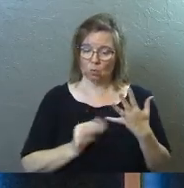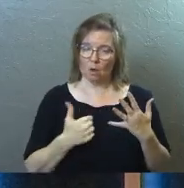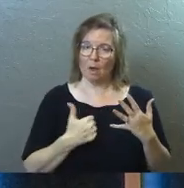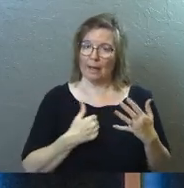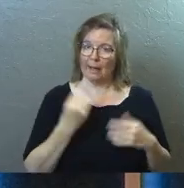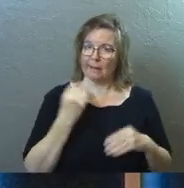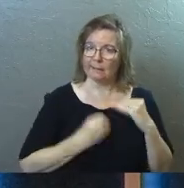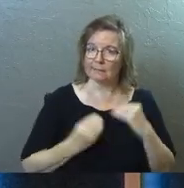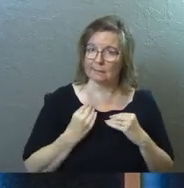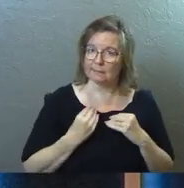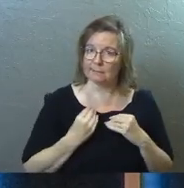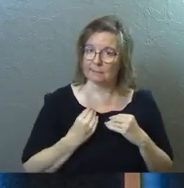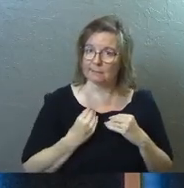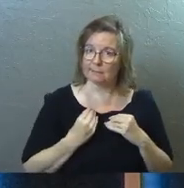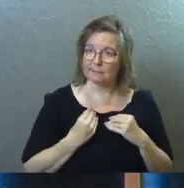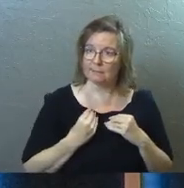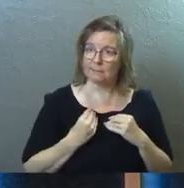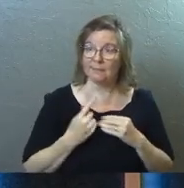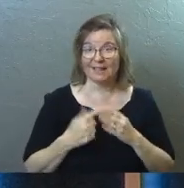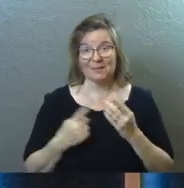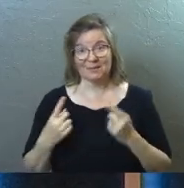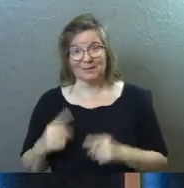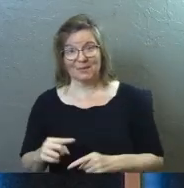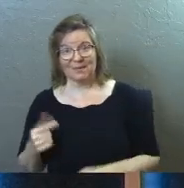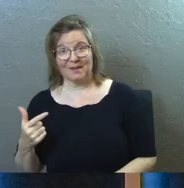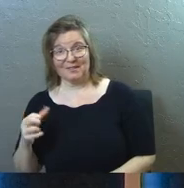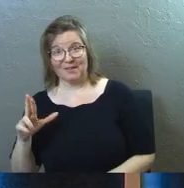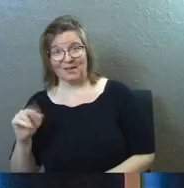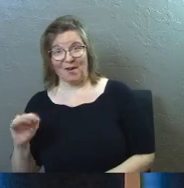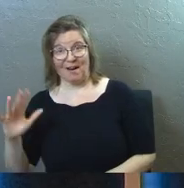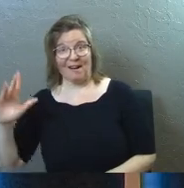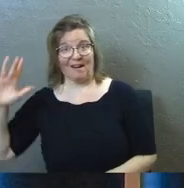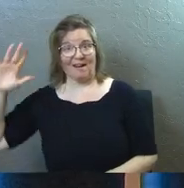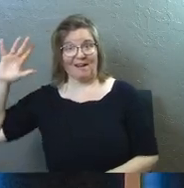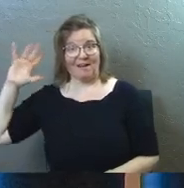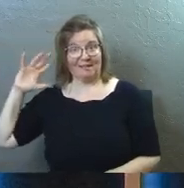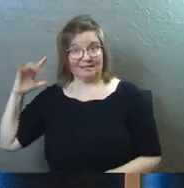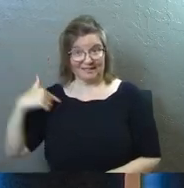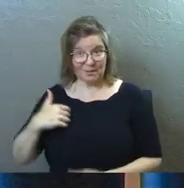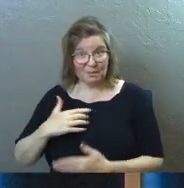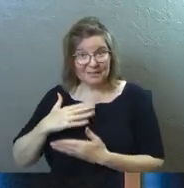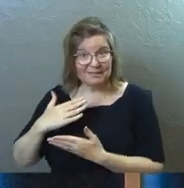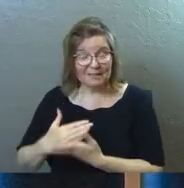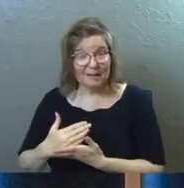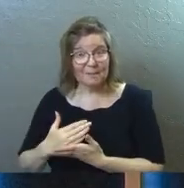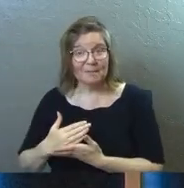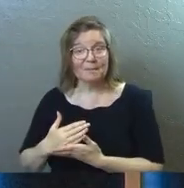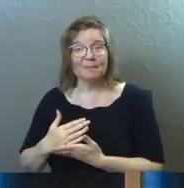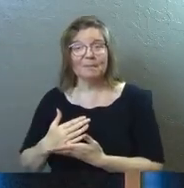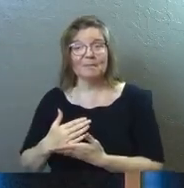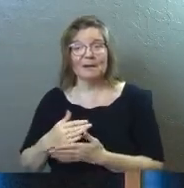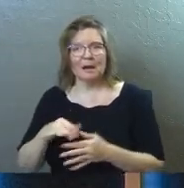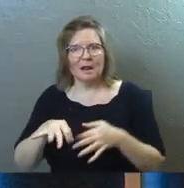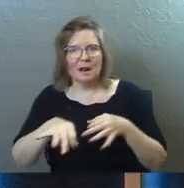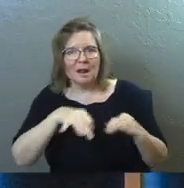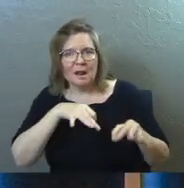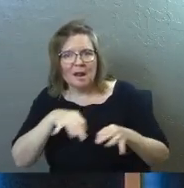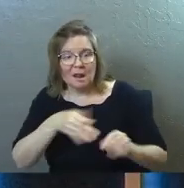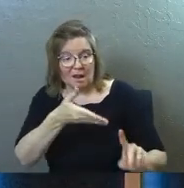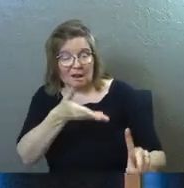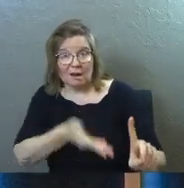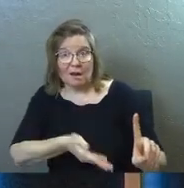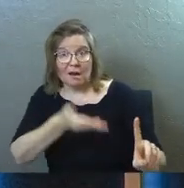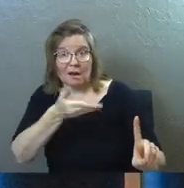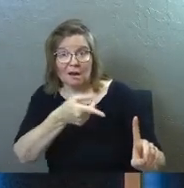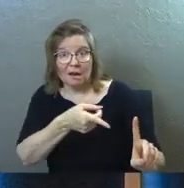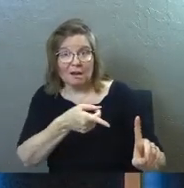what I eat. That's what was going on. Did we stop and explain to this